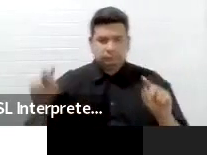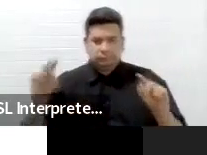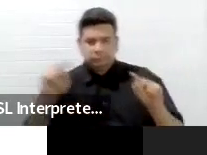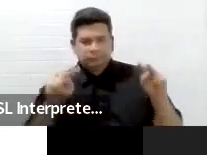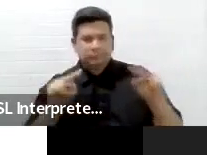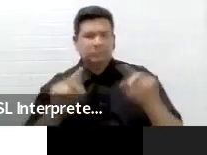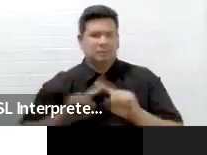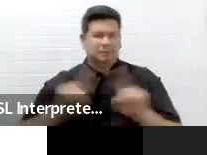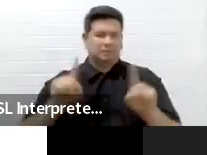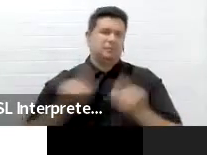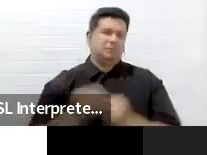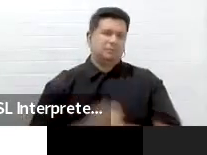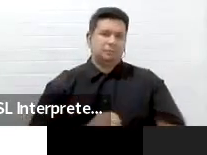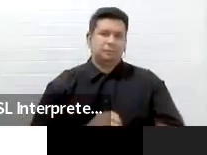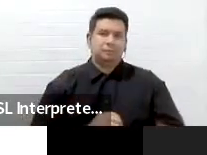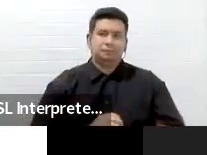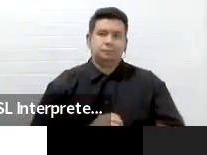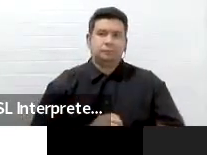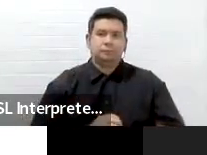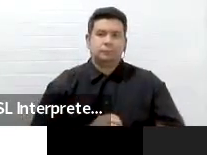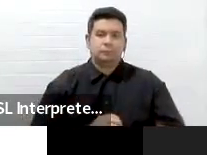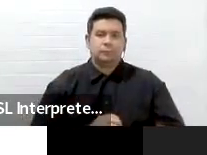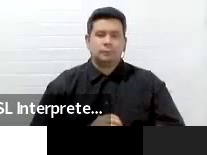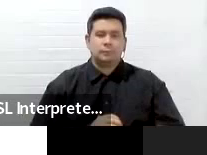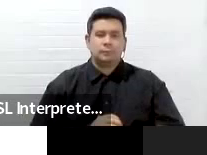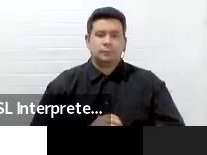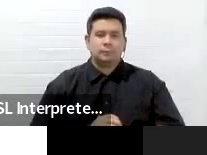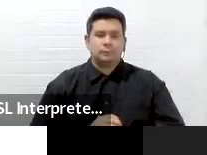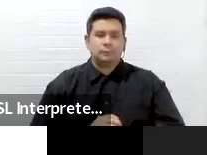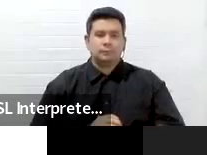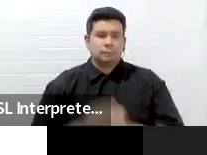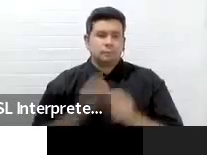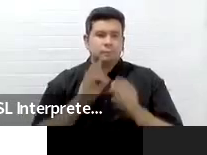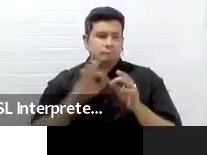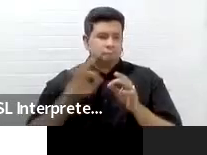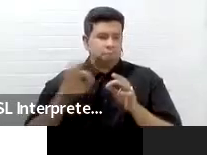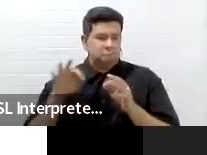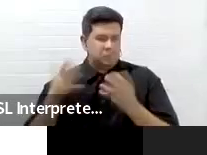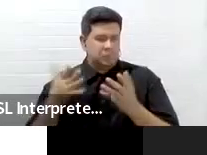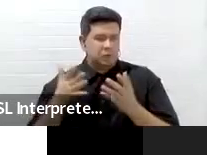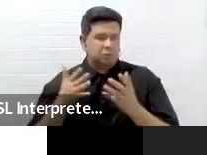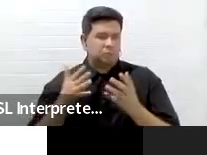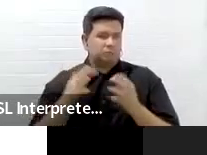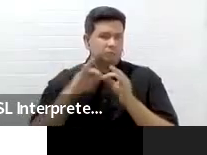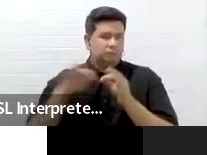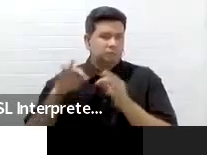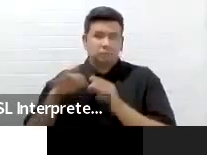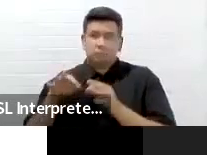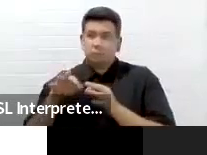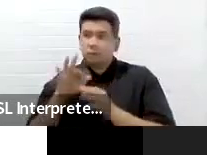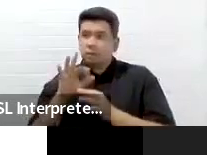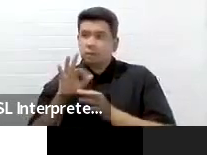And therefore, if we are to write the narrative of the 1918 influenza pandemic,